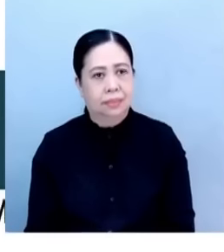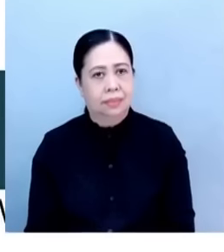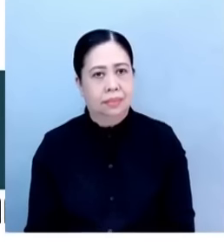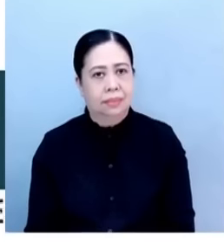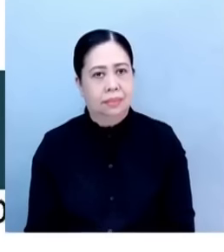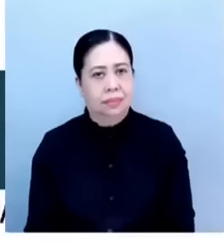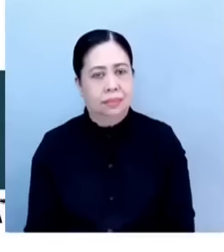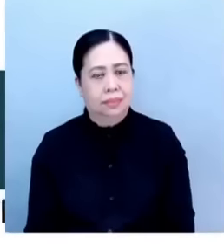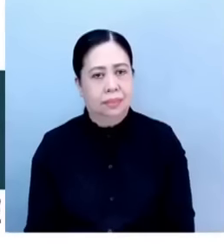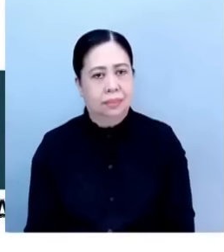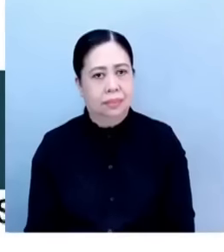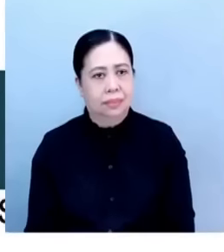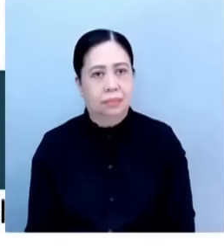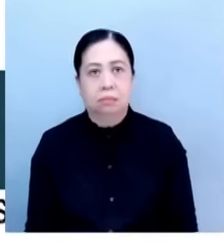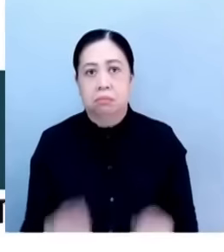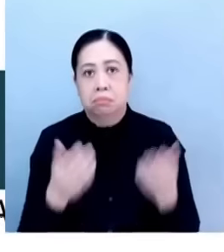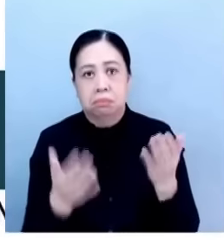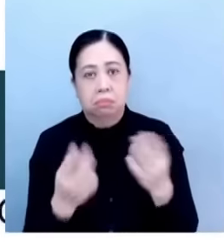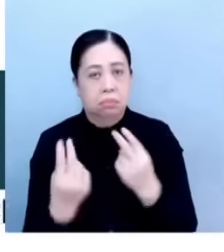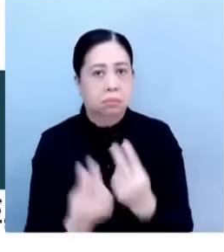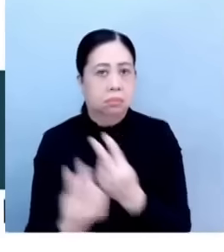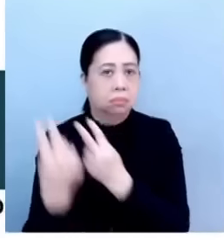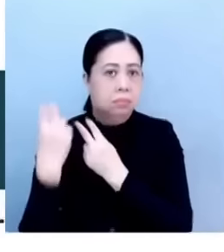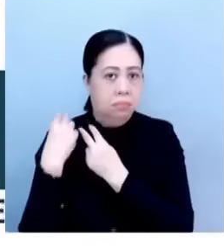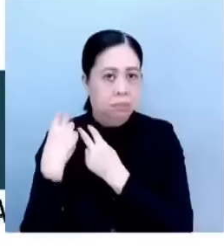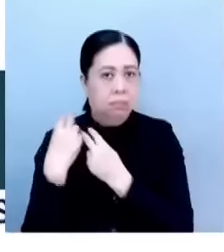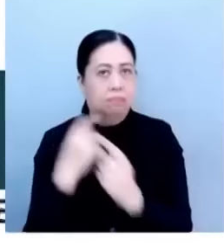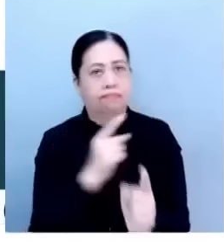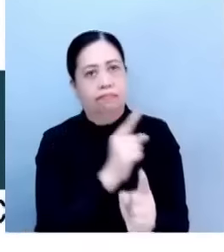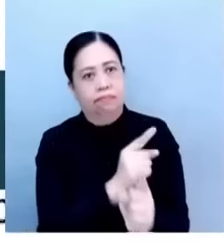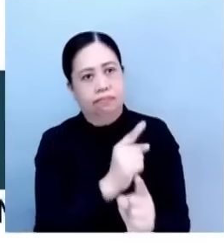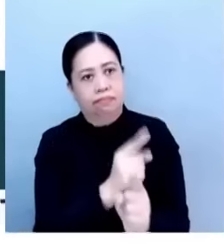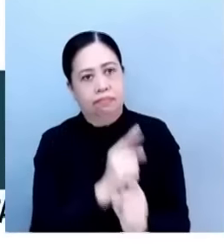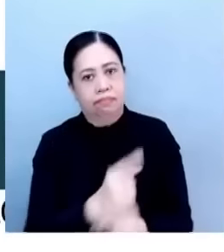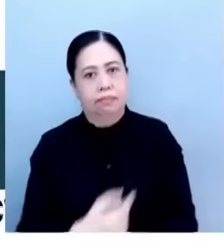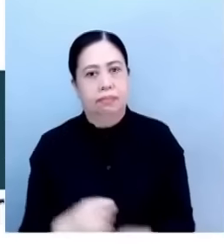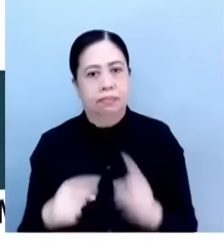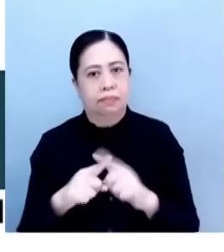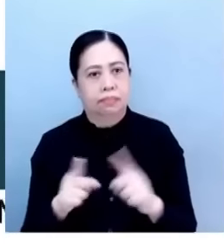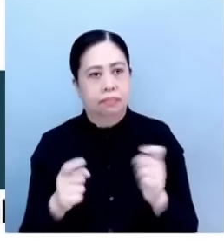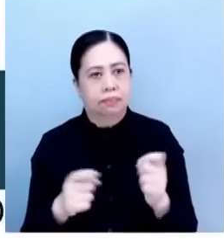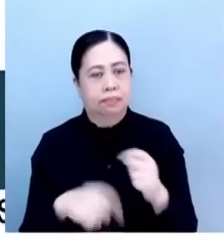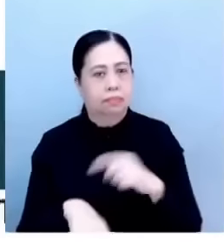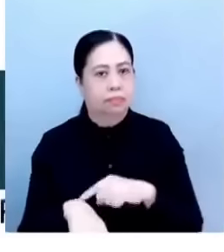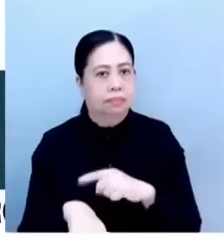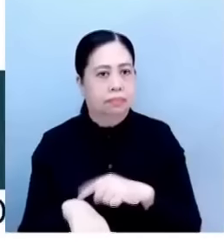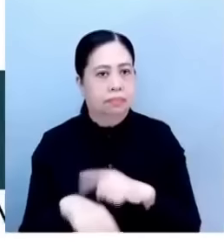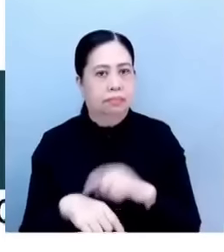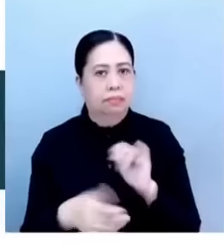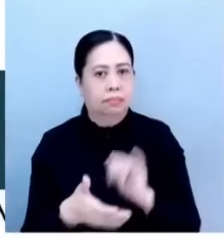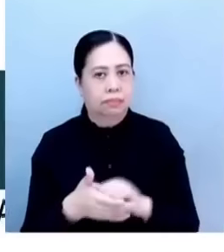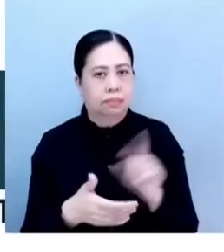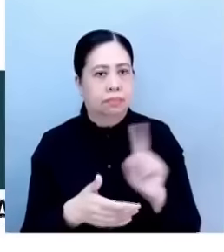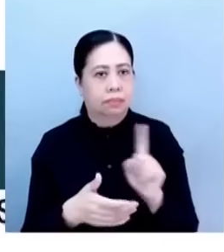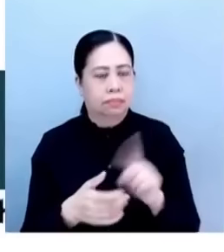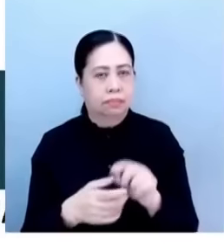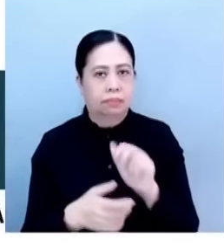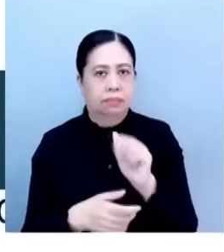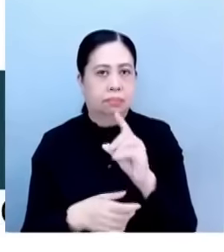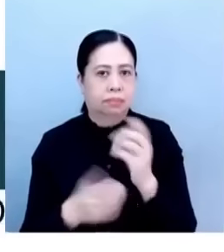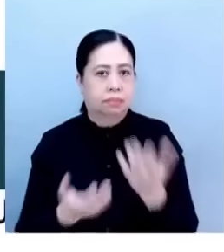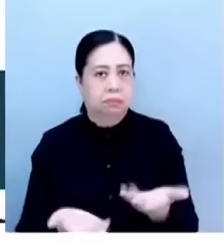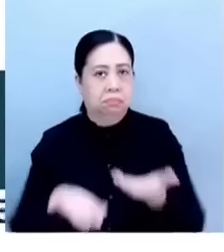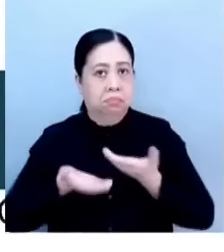Well, probably looking back, you're right. But at that point in time, that is what the ad agency recommended.